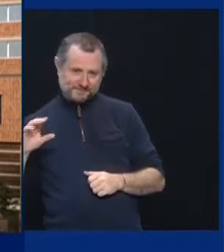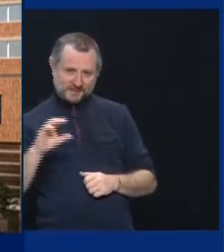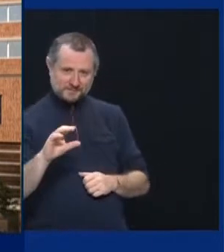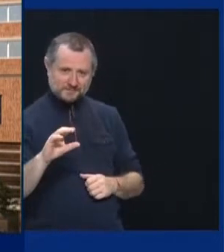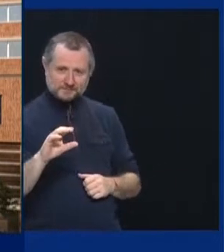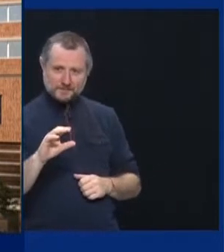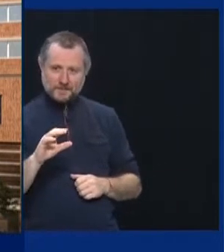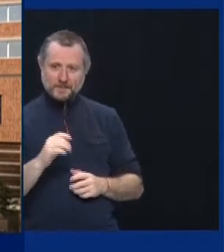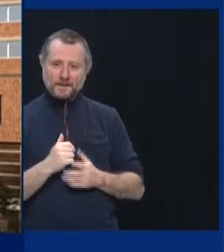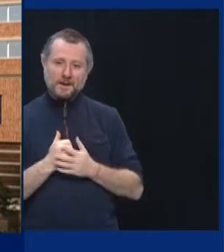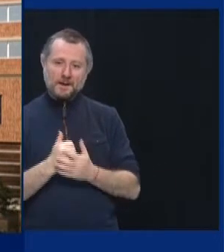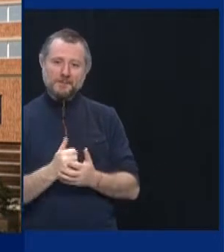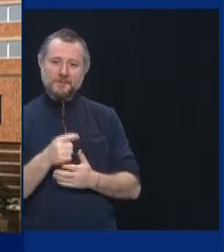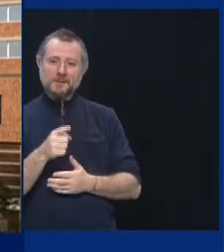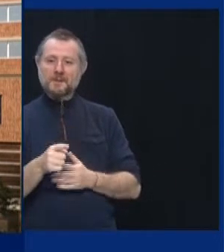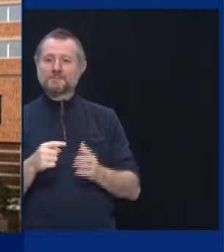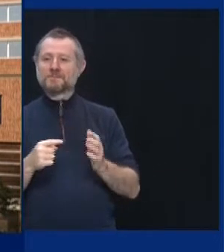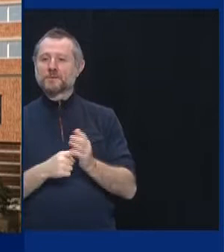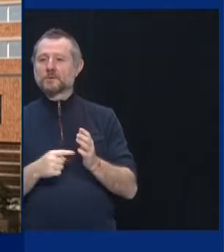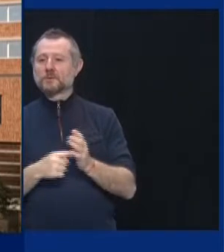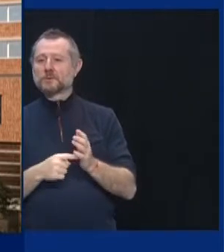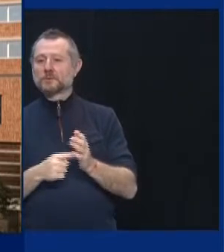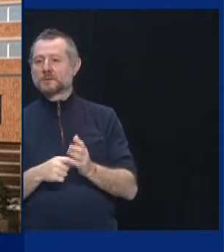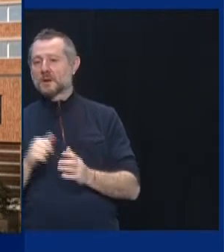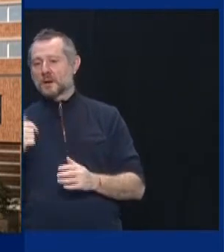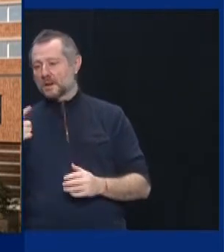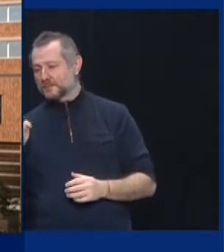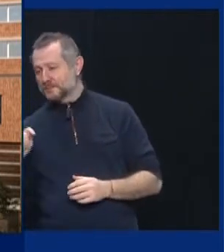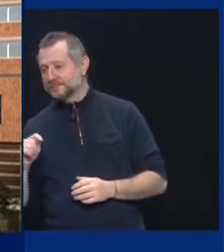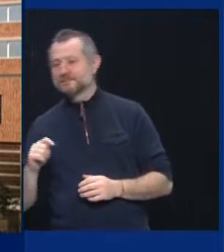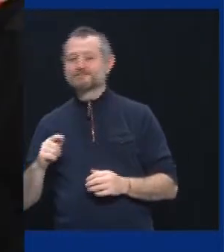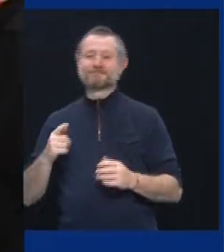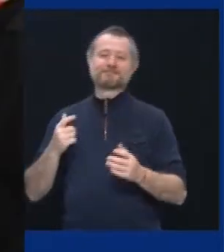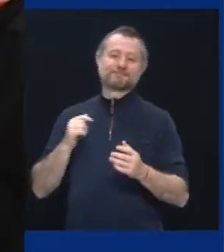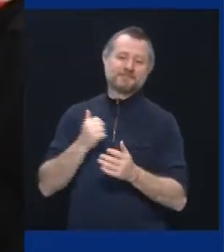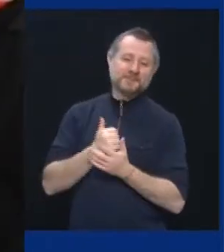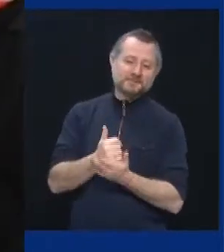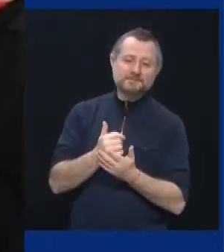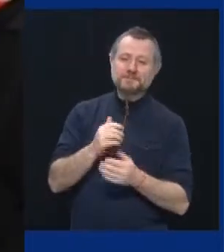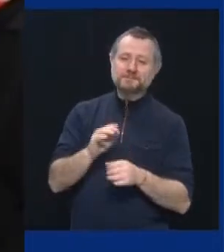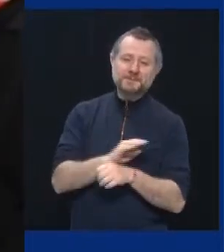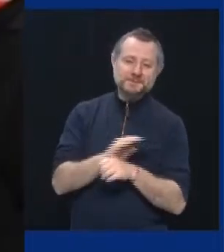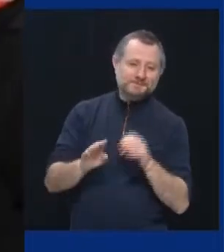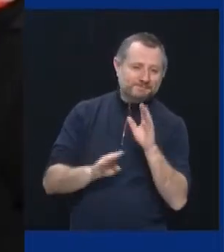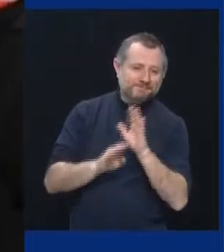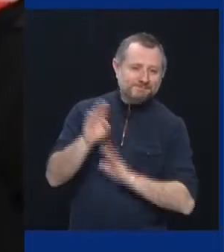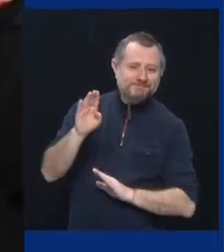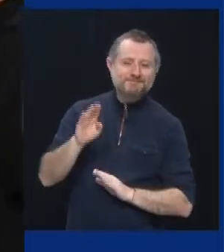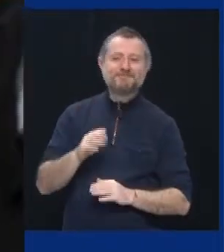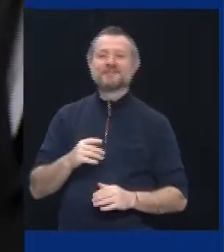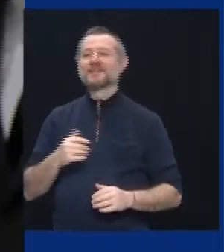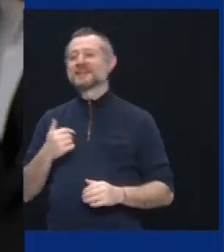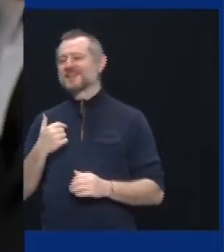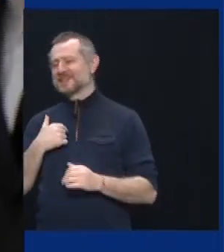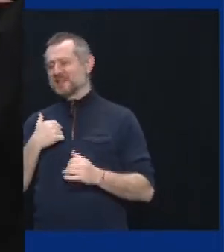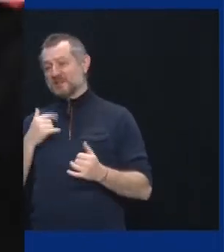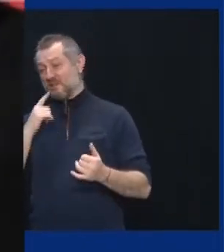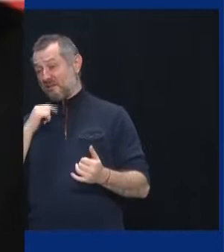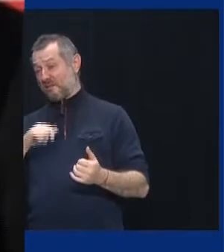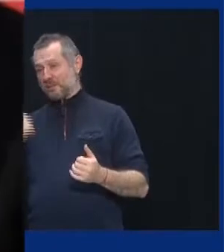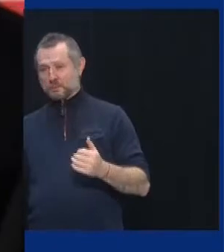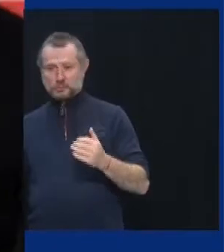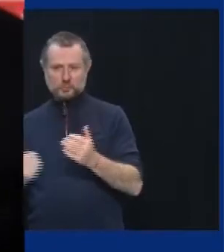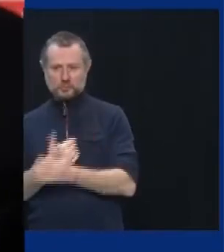of the housing and make sure the commercial gets off the ground. It is going to be another chapter in the